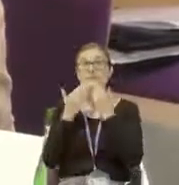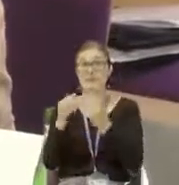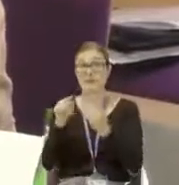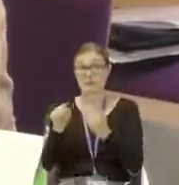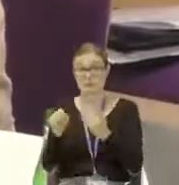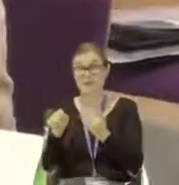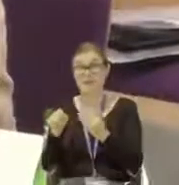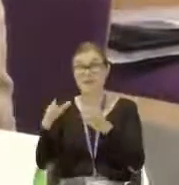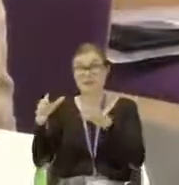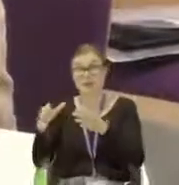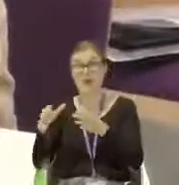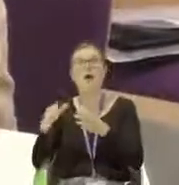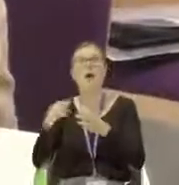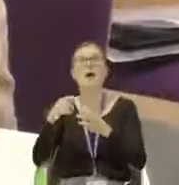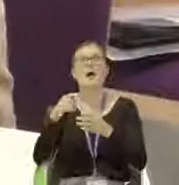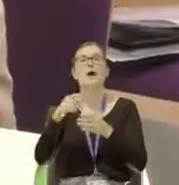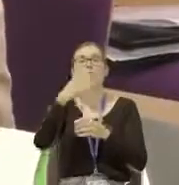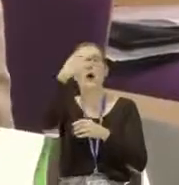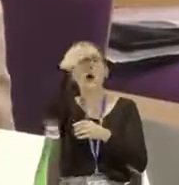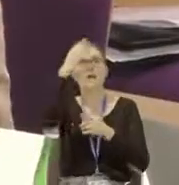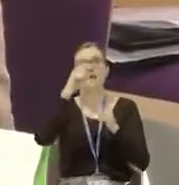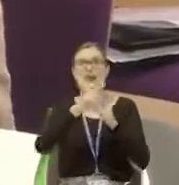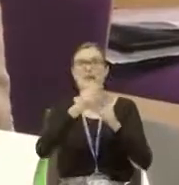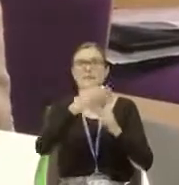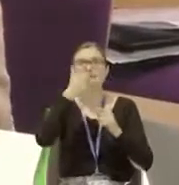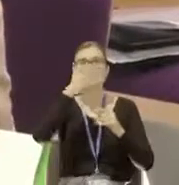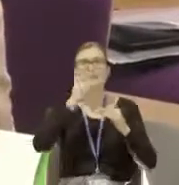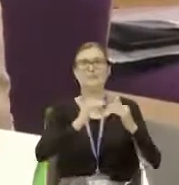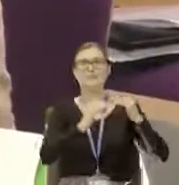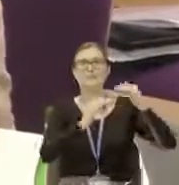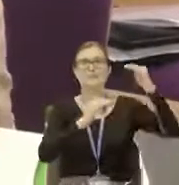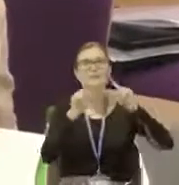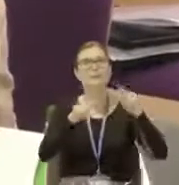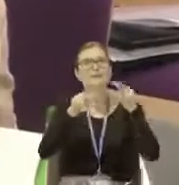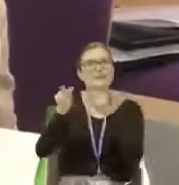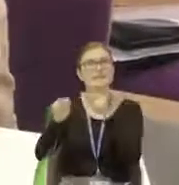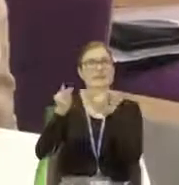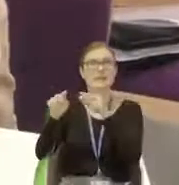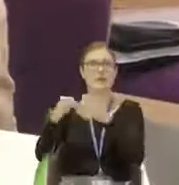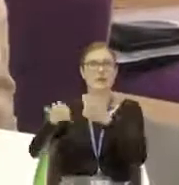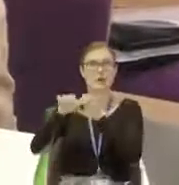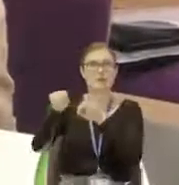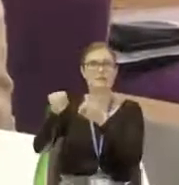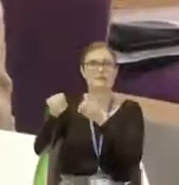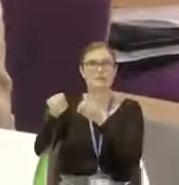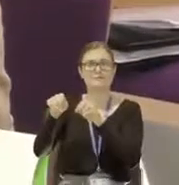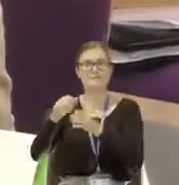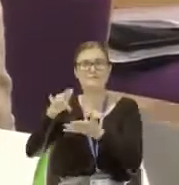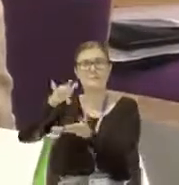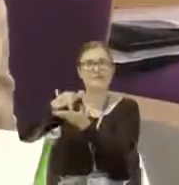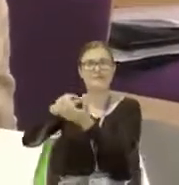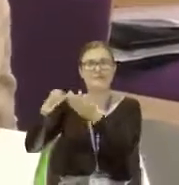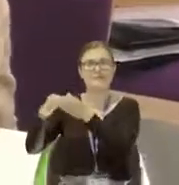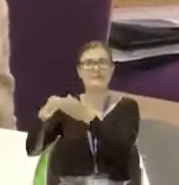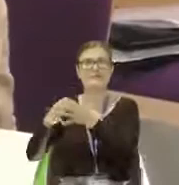of complementing what is needed by the primary cities rather than competing directly with